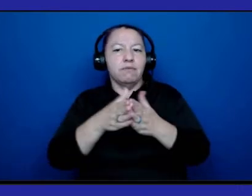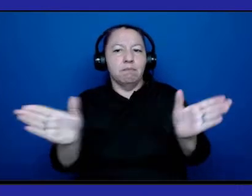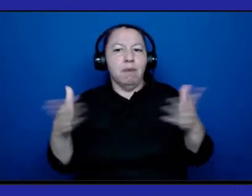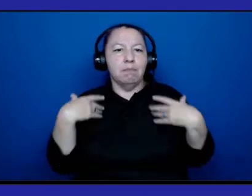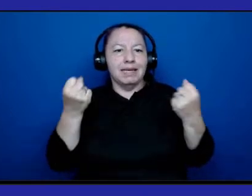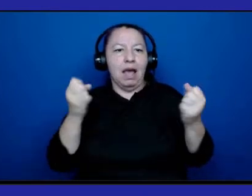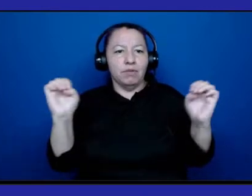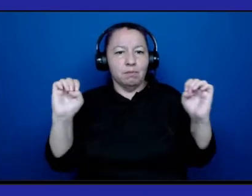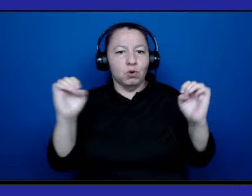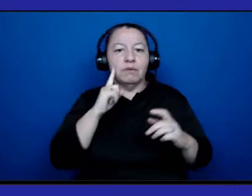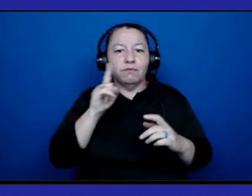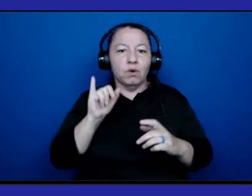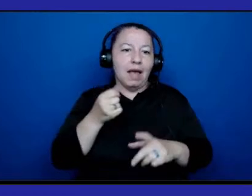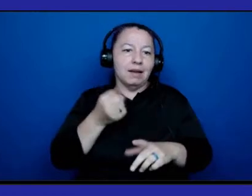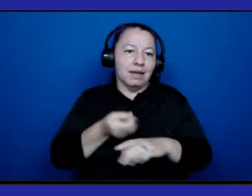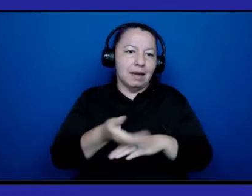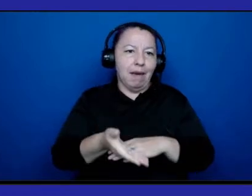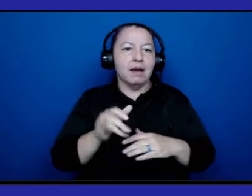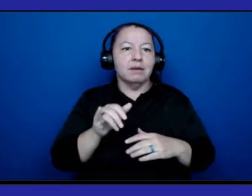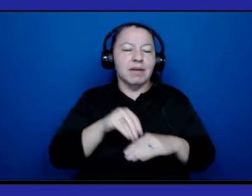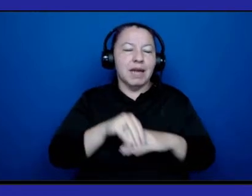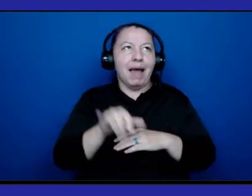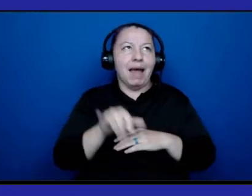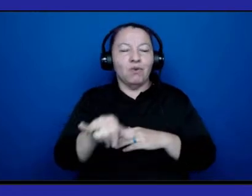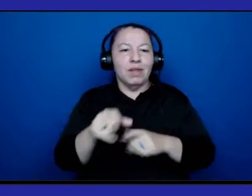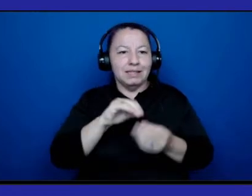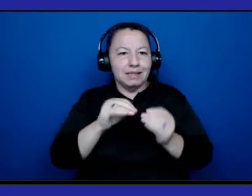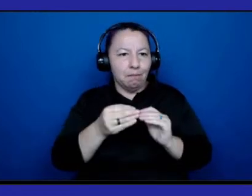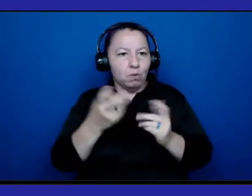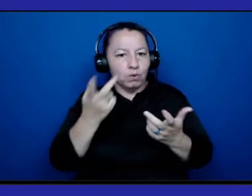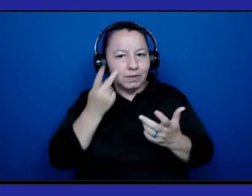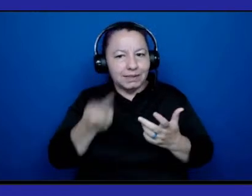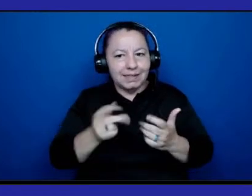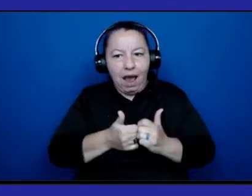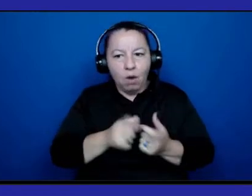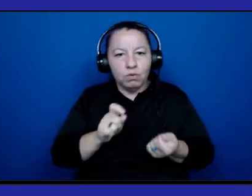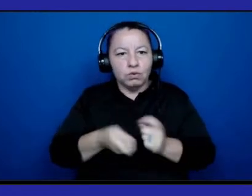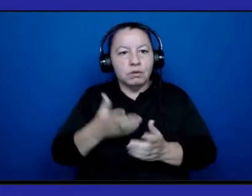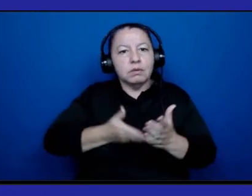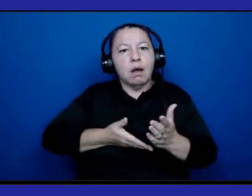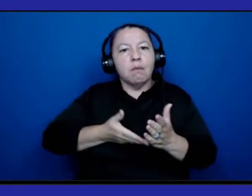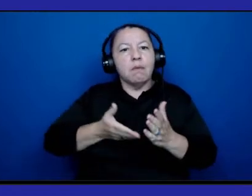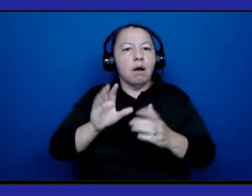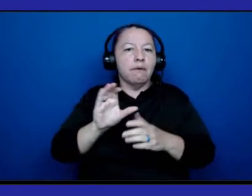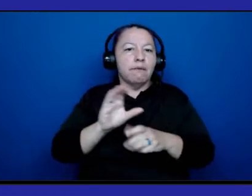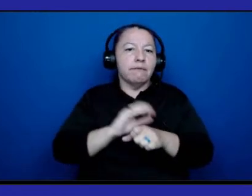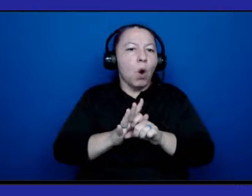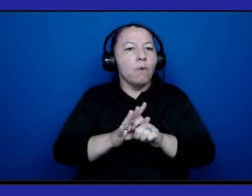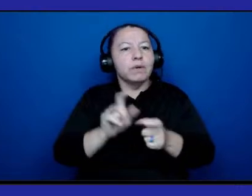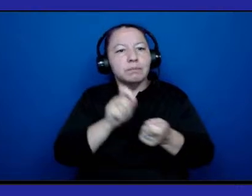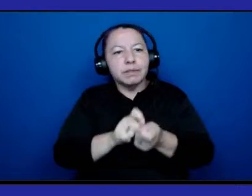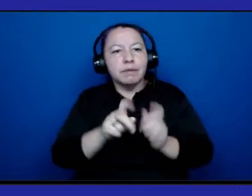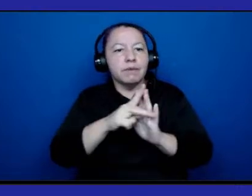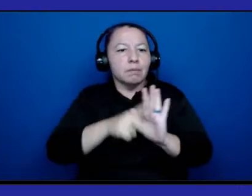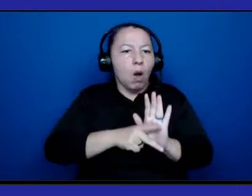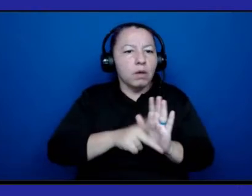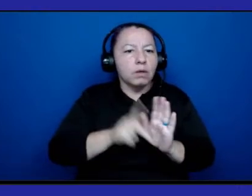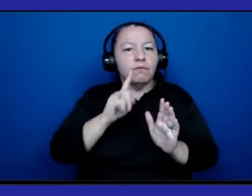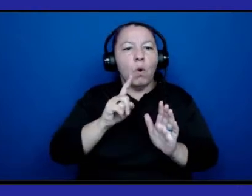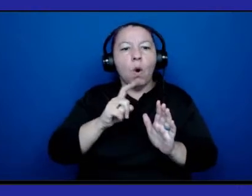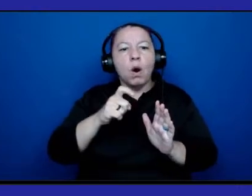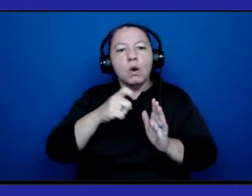number. And so we want to see how changes in some of the COVID-specific policies on rates, on